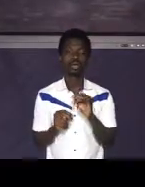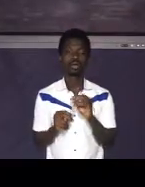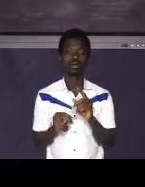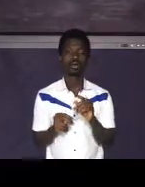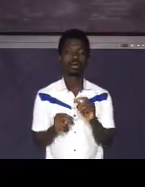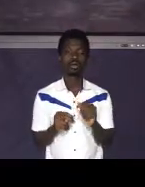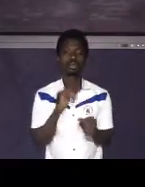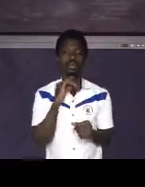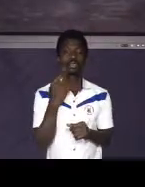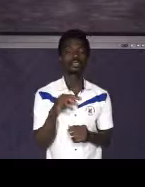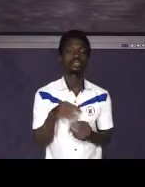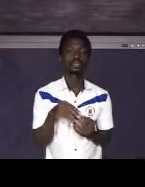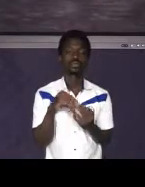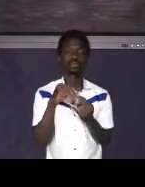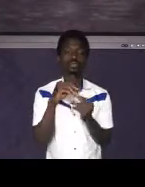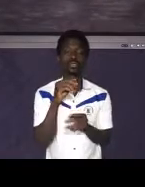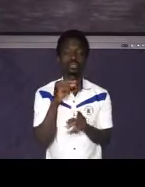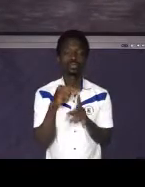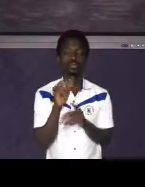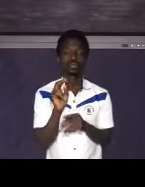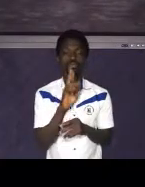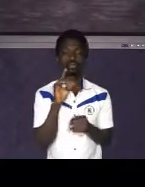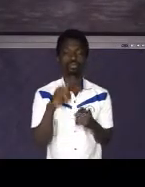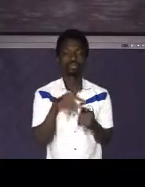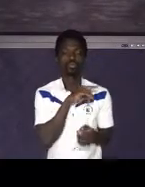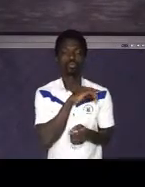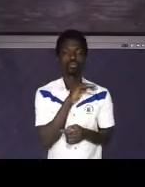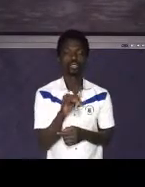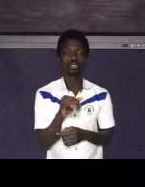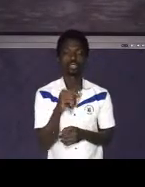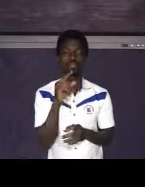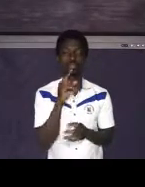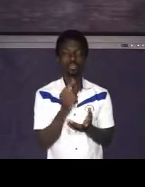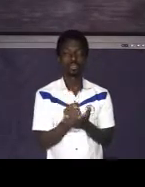the special word used to quantify truth.